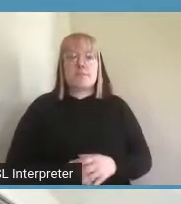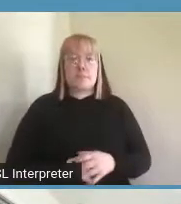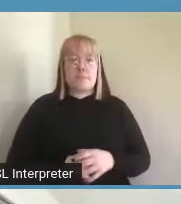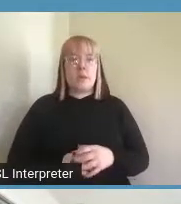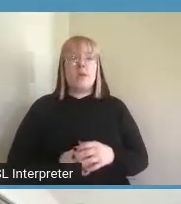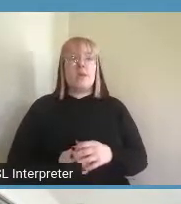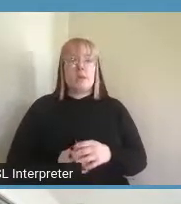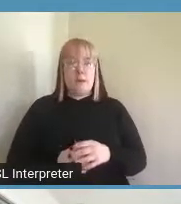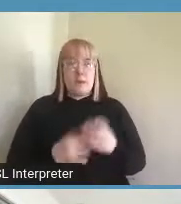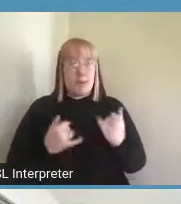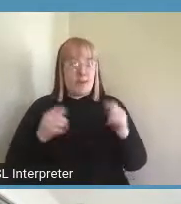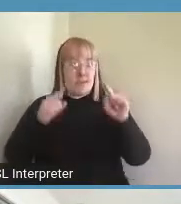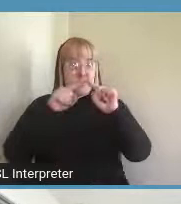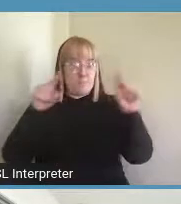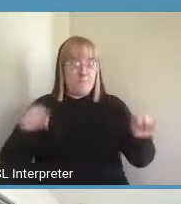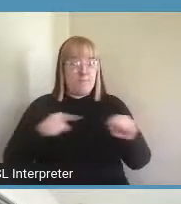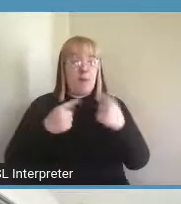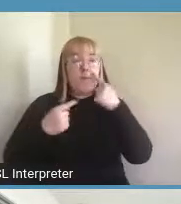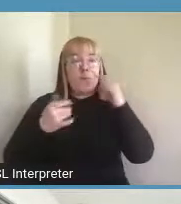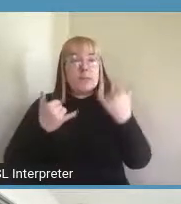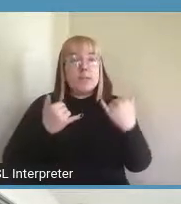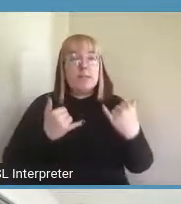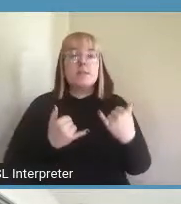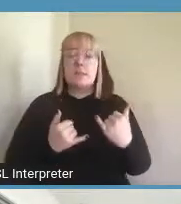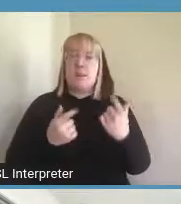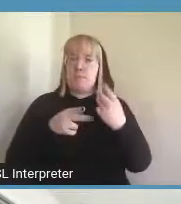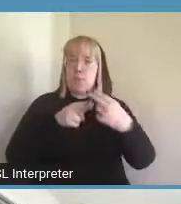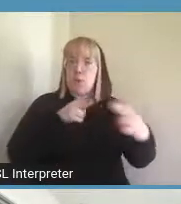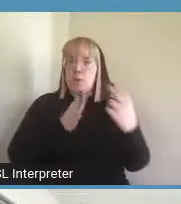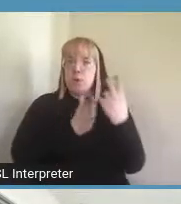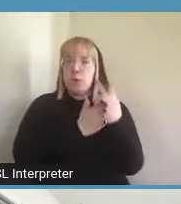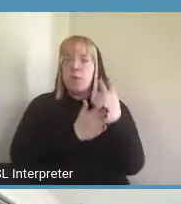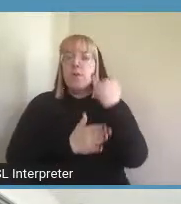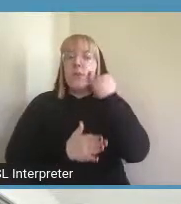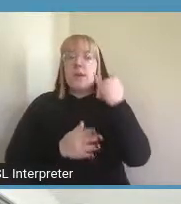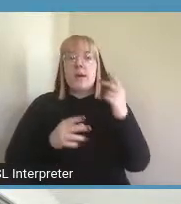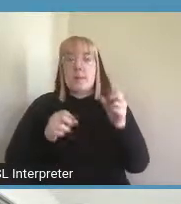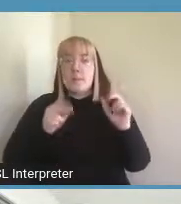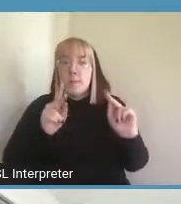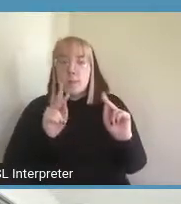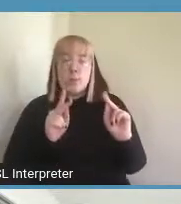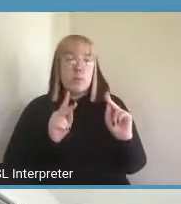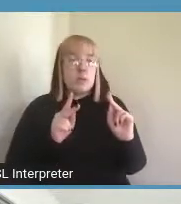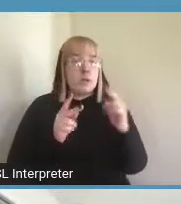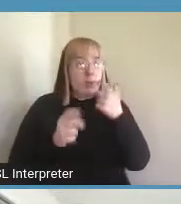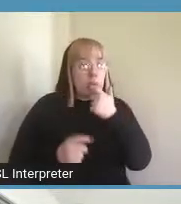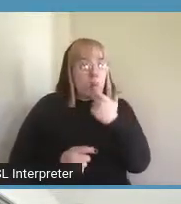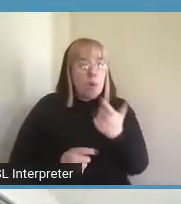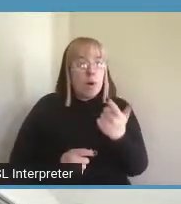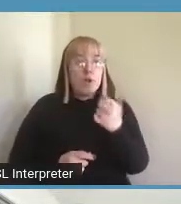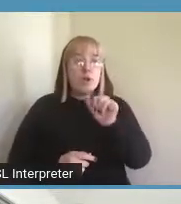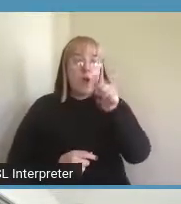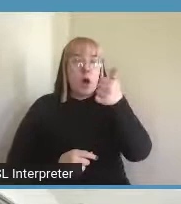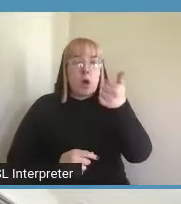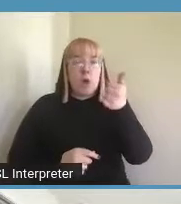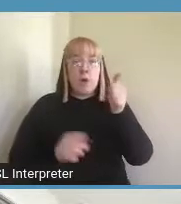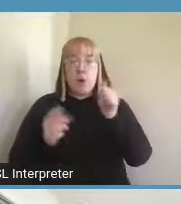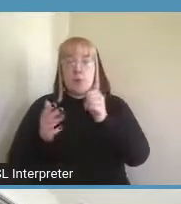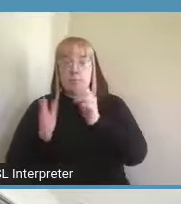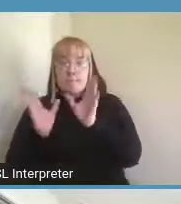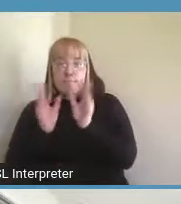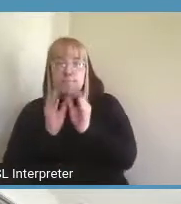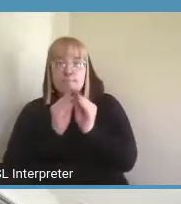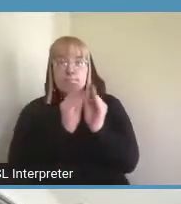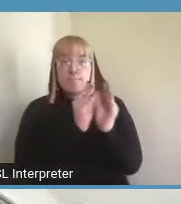for today. So quick review. If you haven't had a chance to watch the